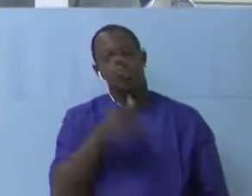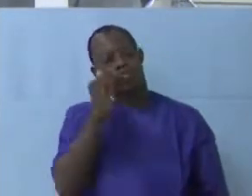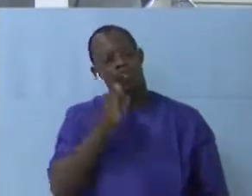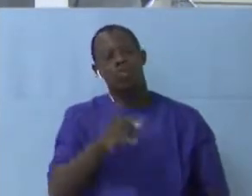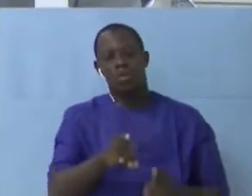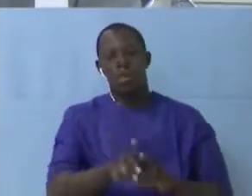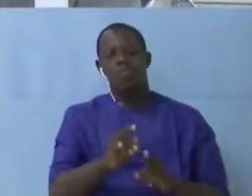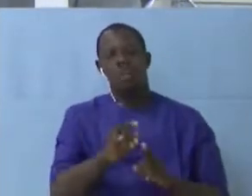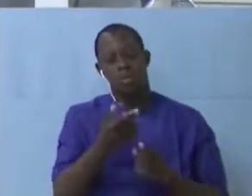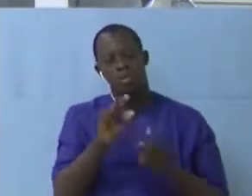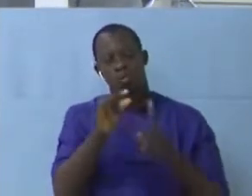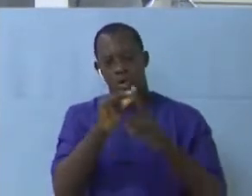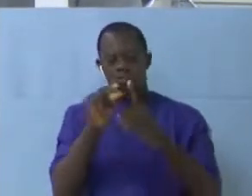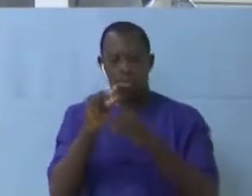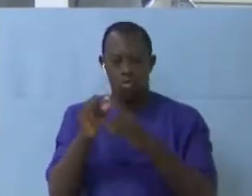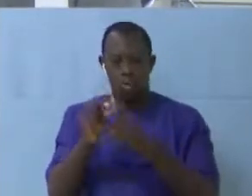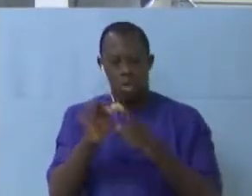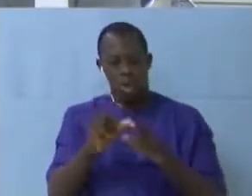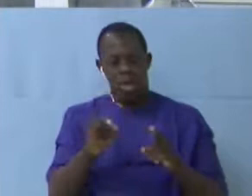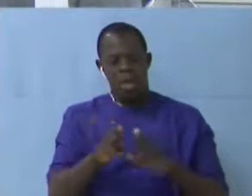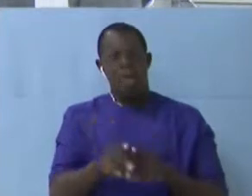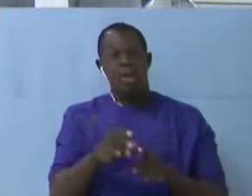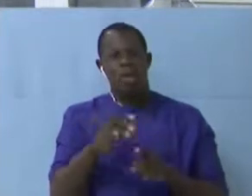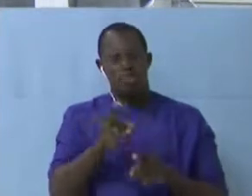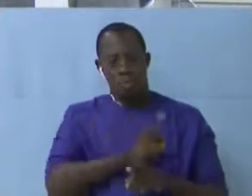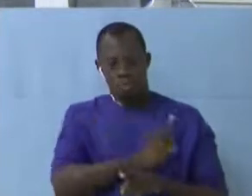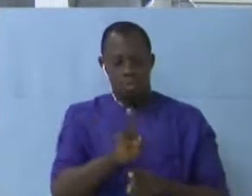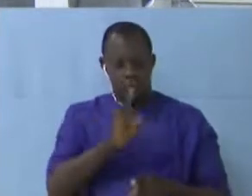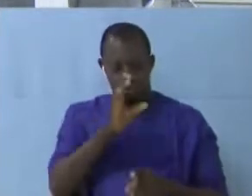We talked about the new Gambia.